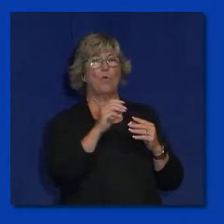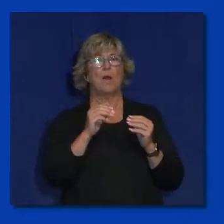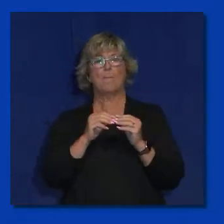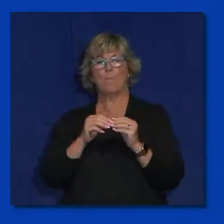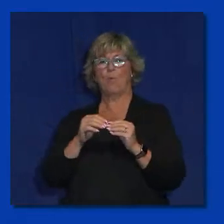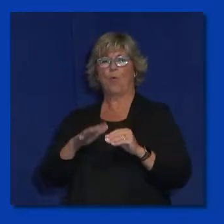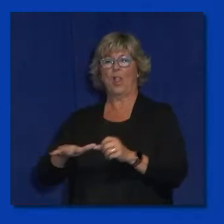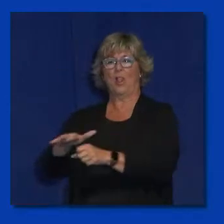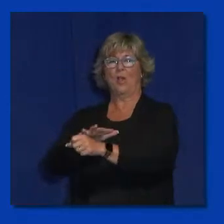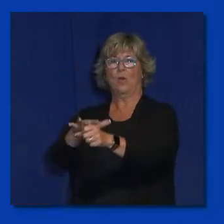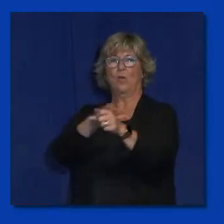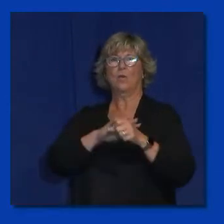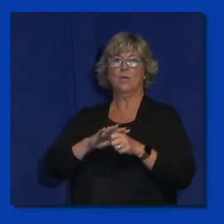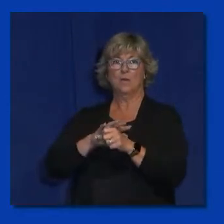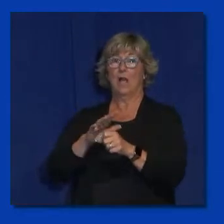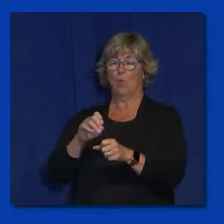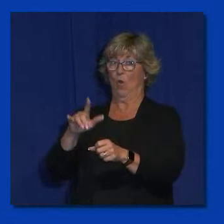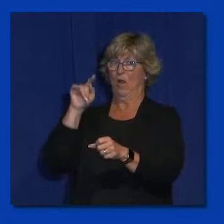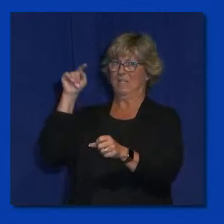government, and let me now emphasize local.